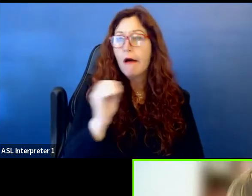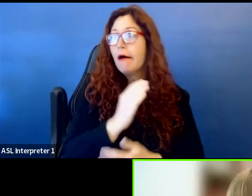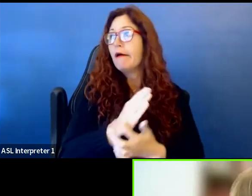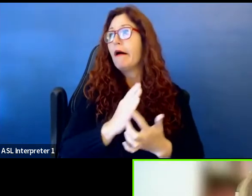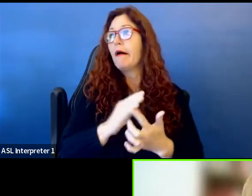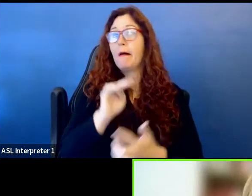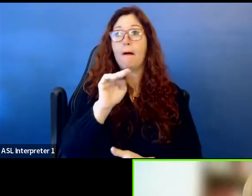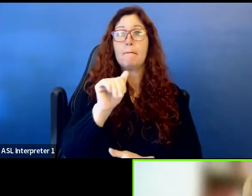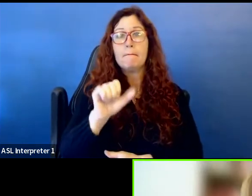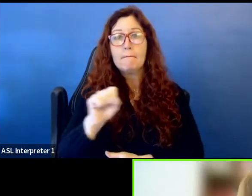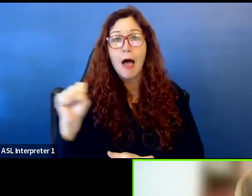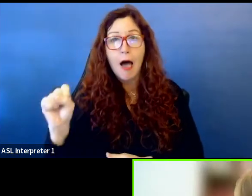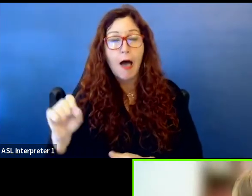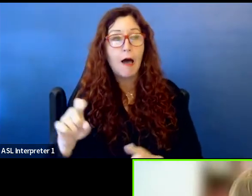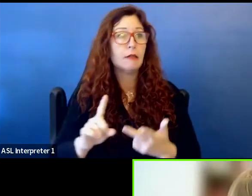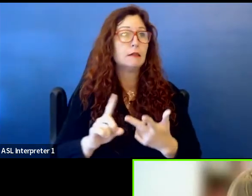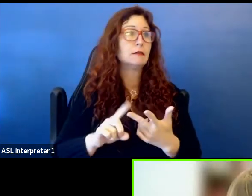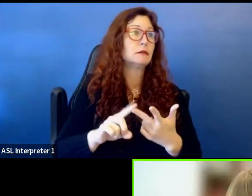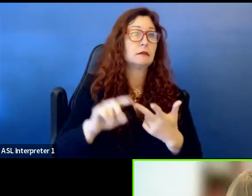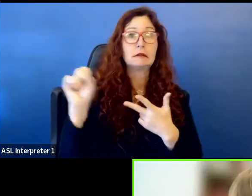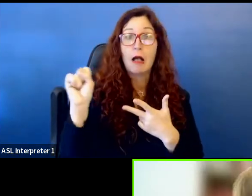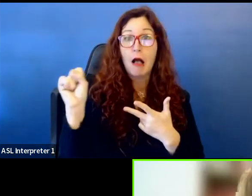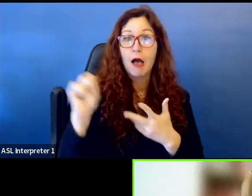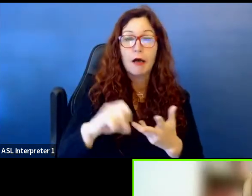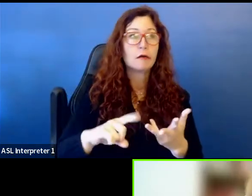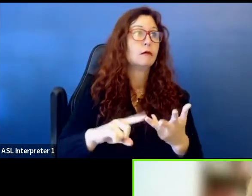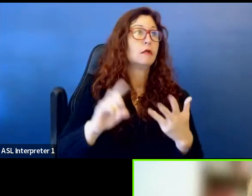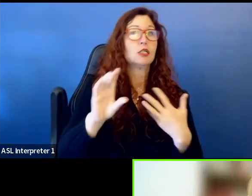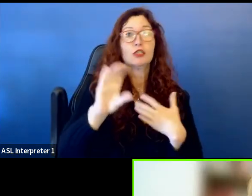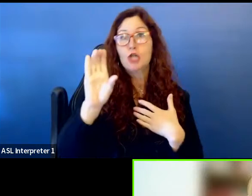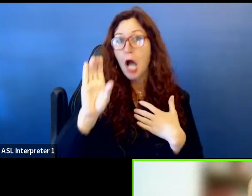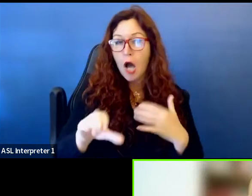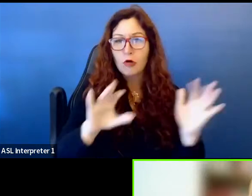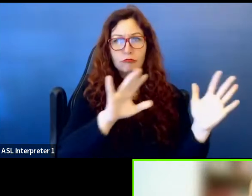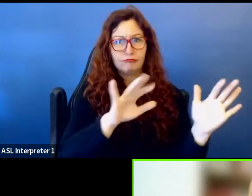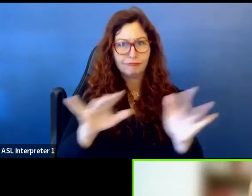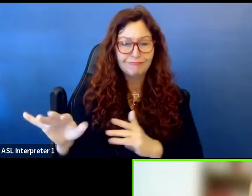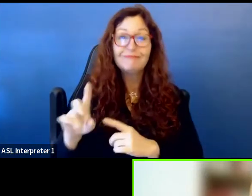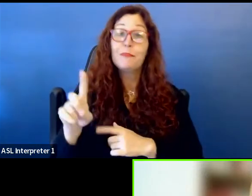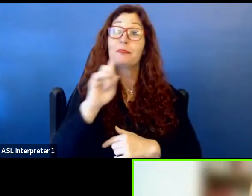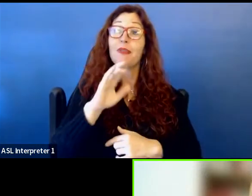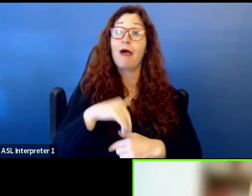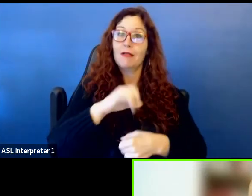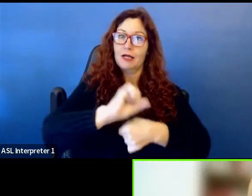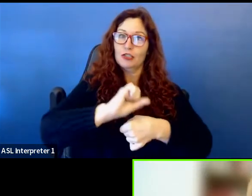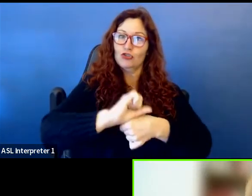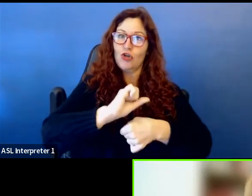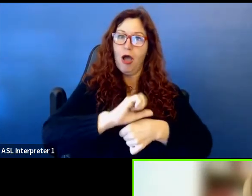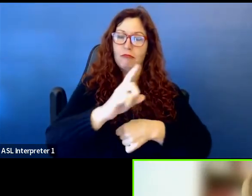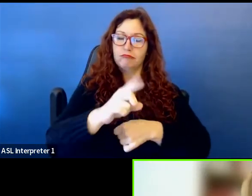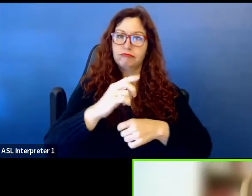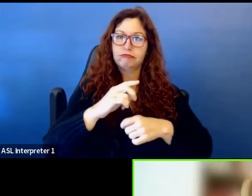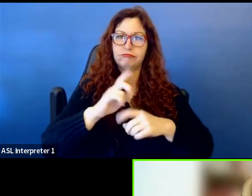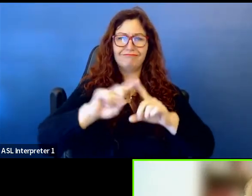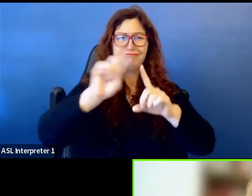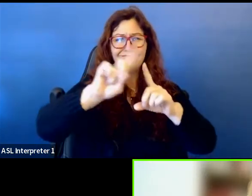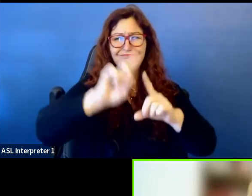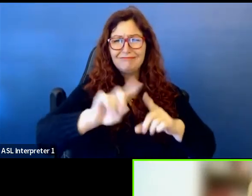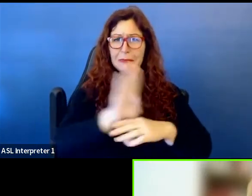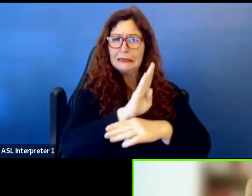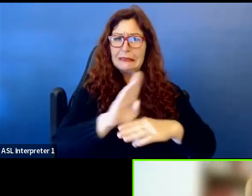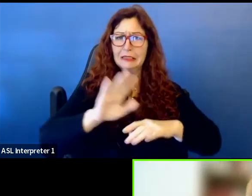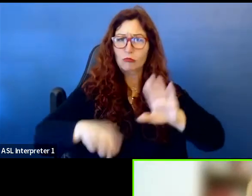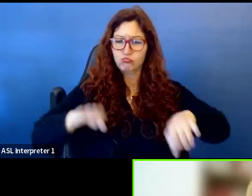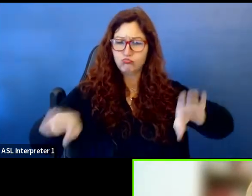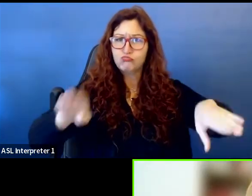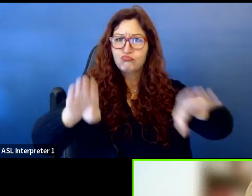in chicago to have um career fairs specifically um reaching out to women so it's kind